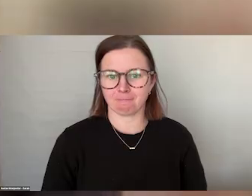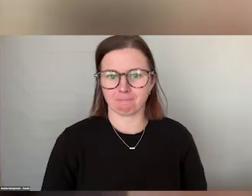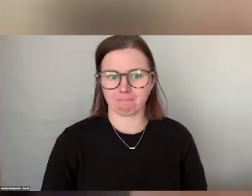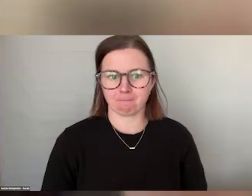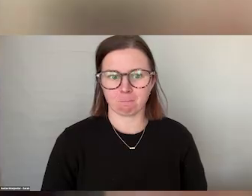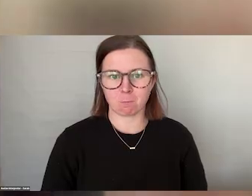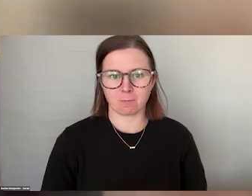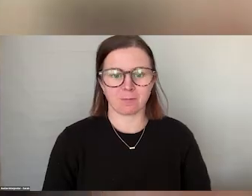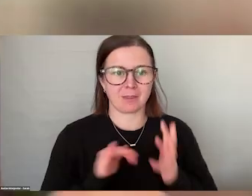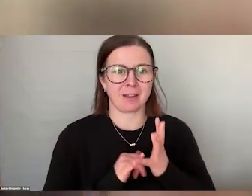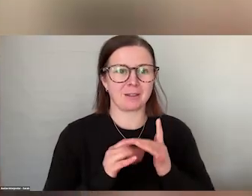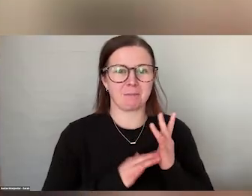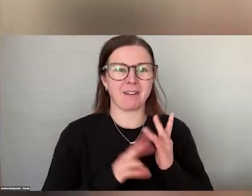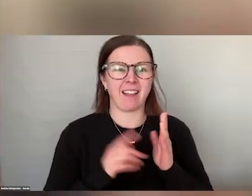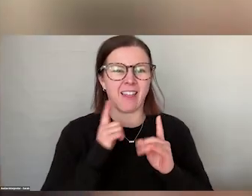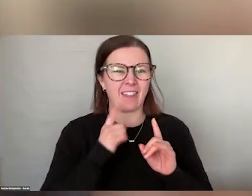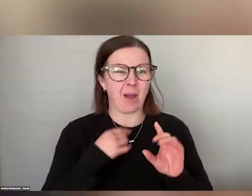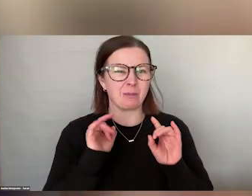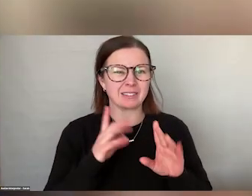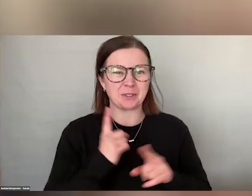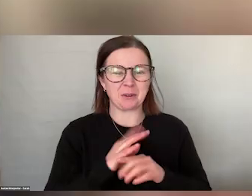How about I start on that, Jenny? And